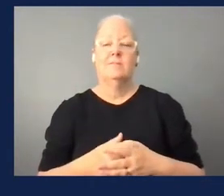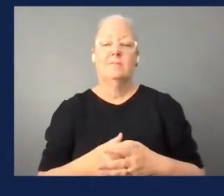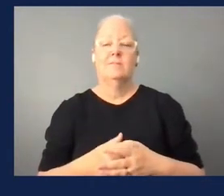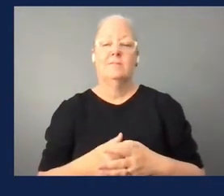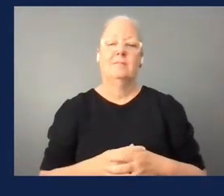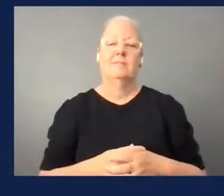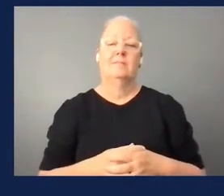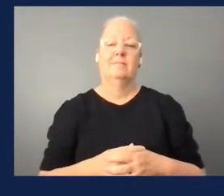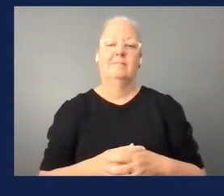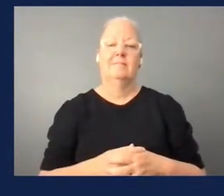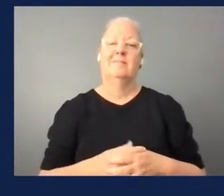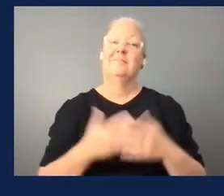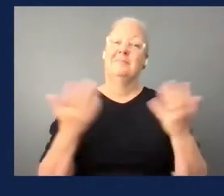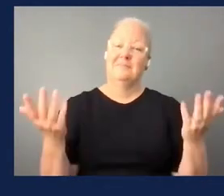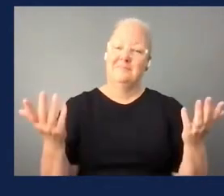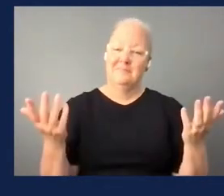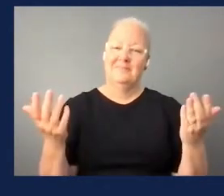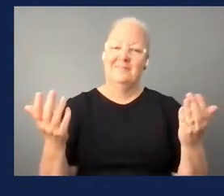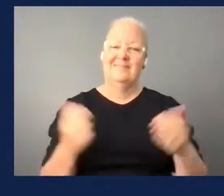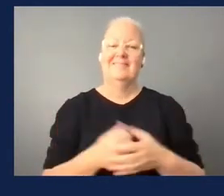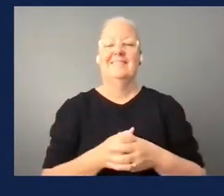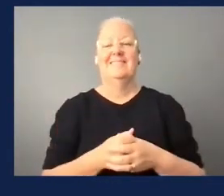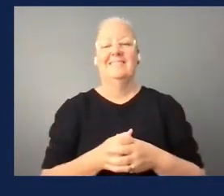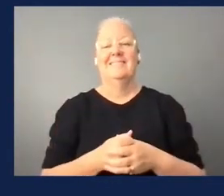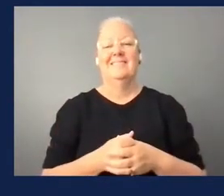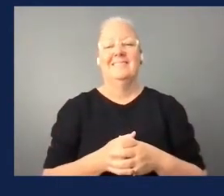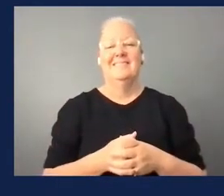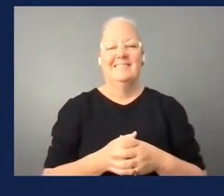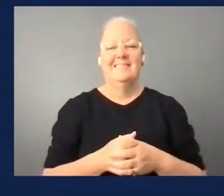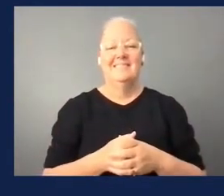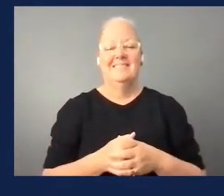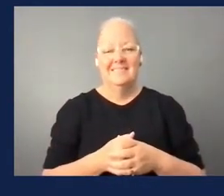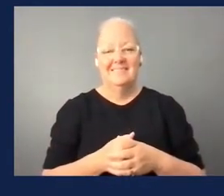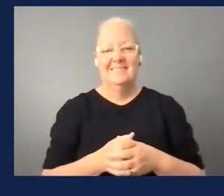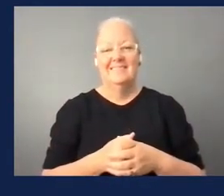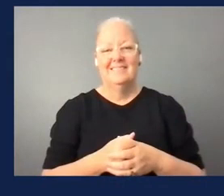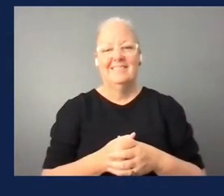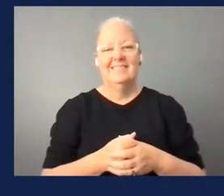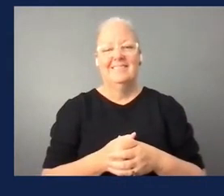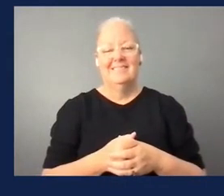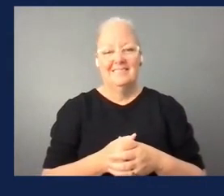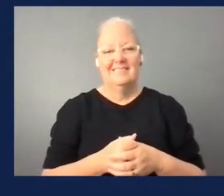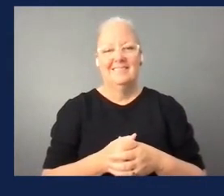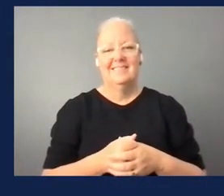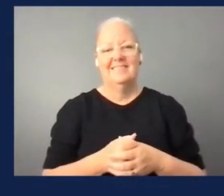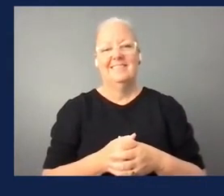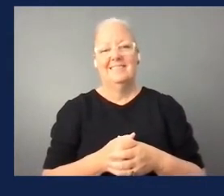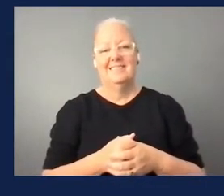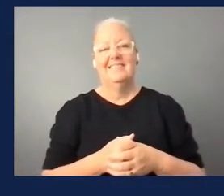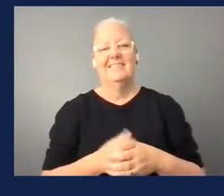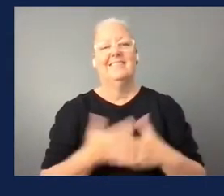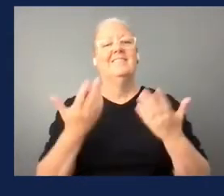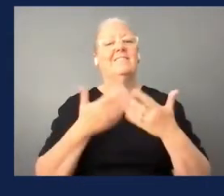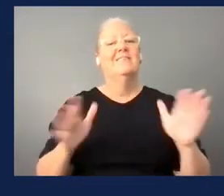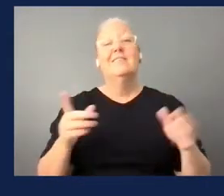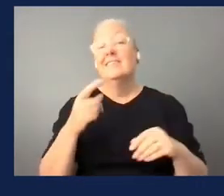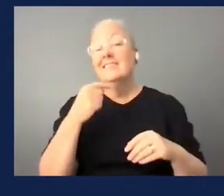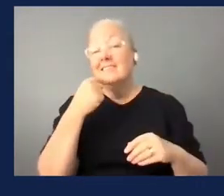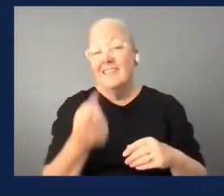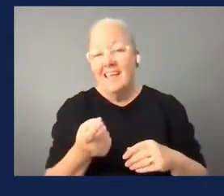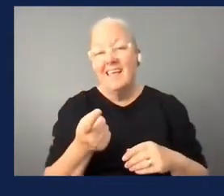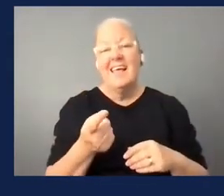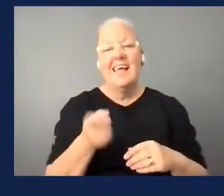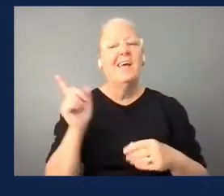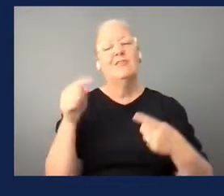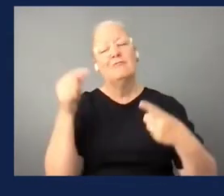Well, we had already the biggest points in this introduction covered, but I'm